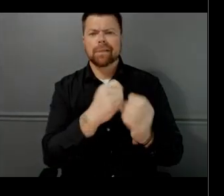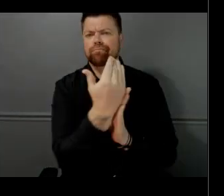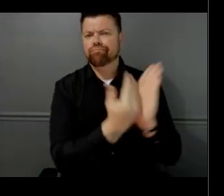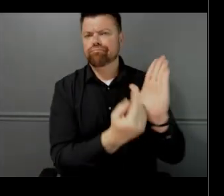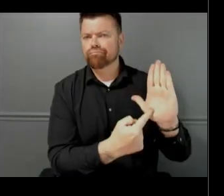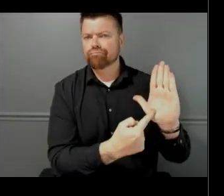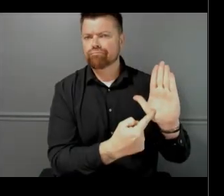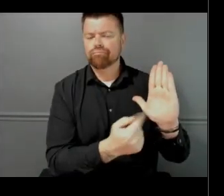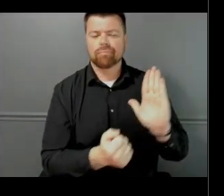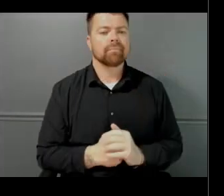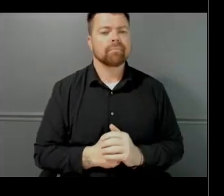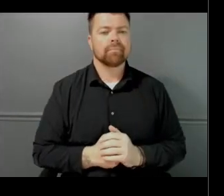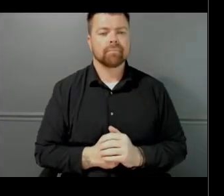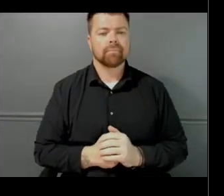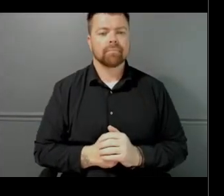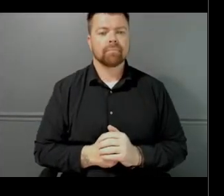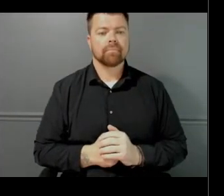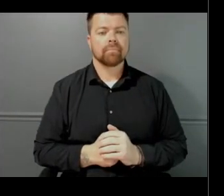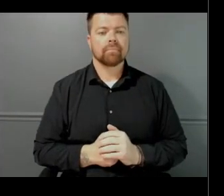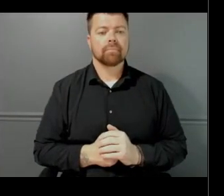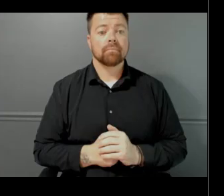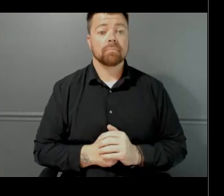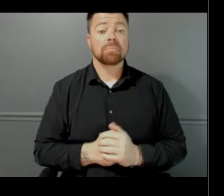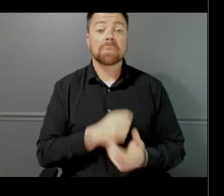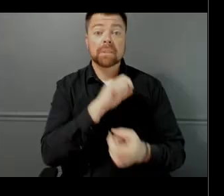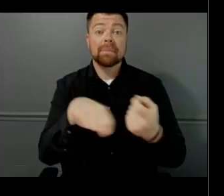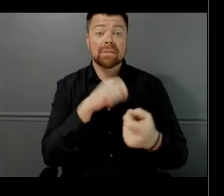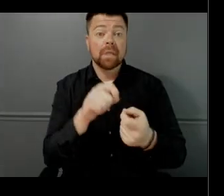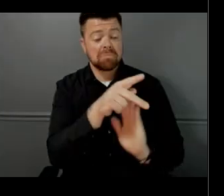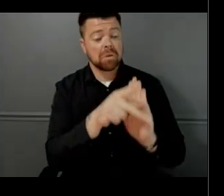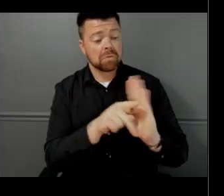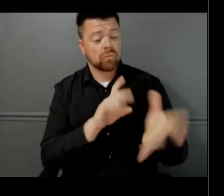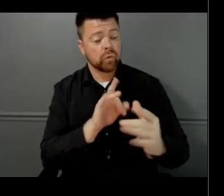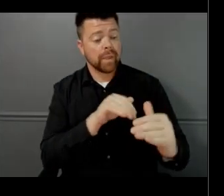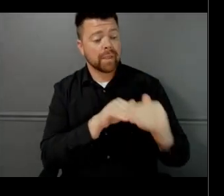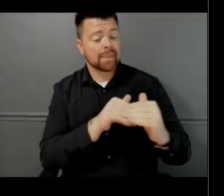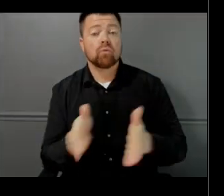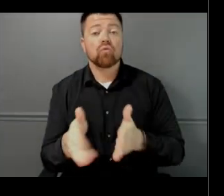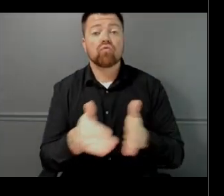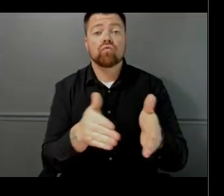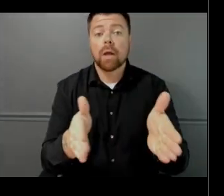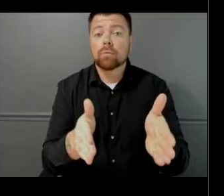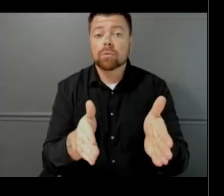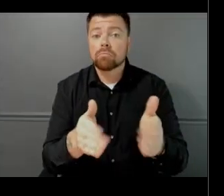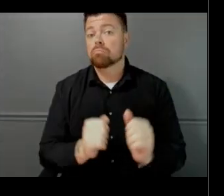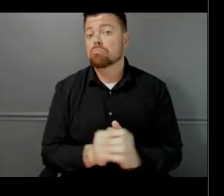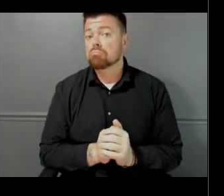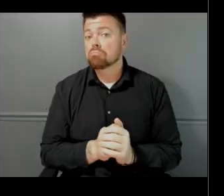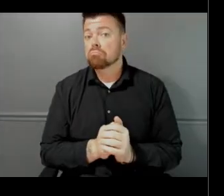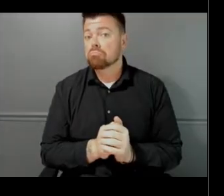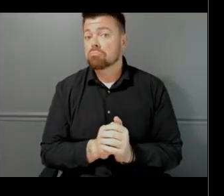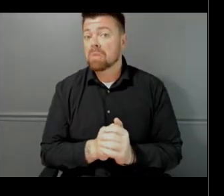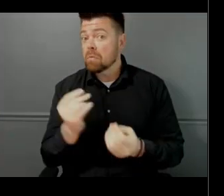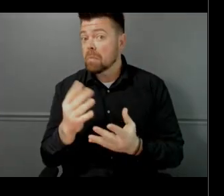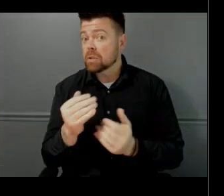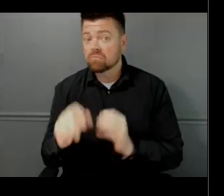Specifications for accessible routes may be found in